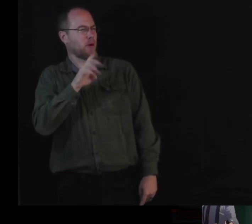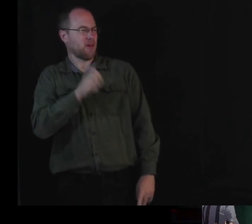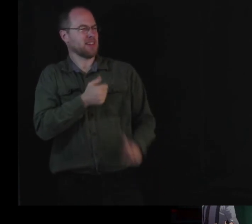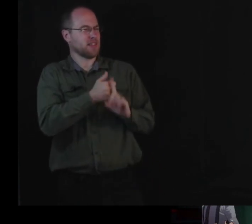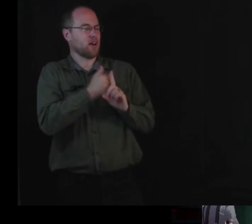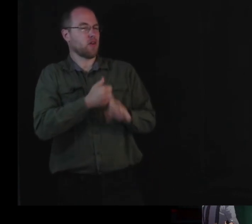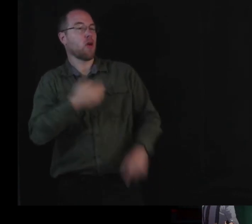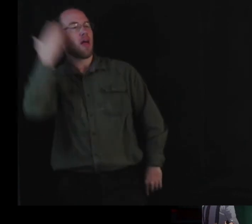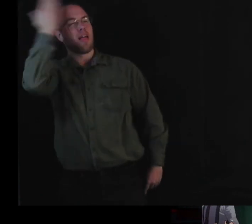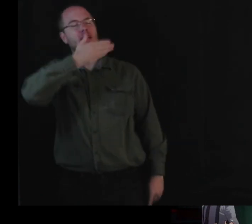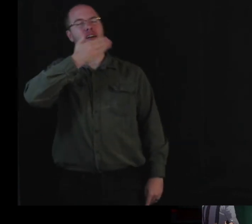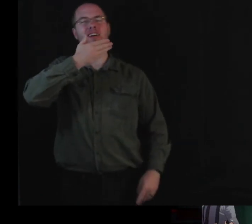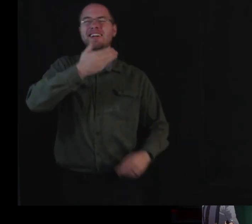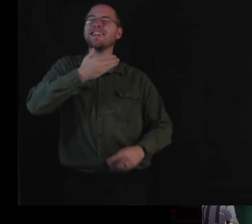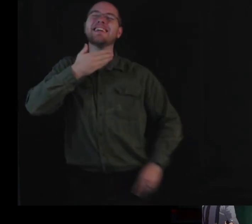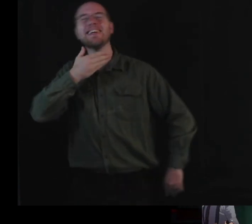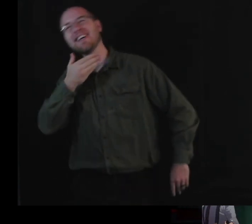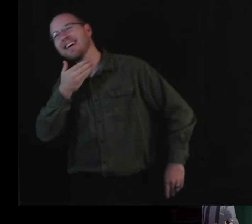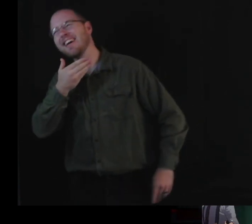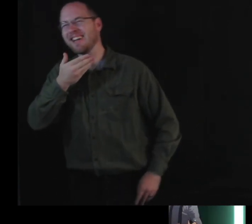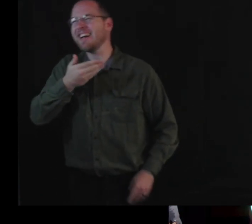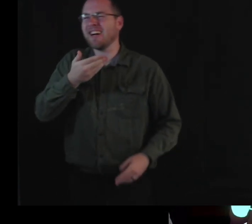over a simple truth.